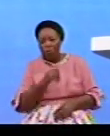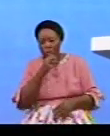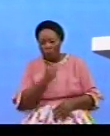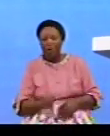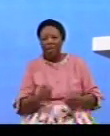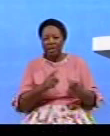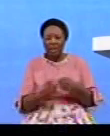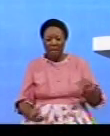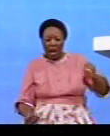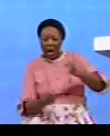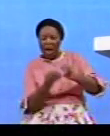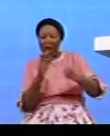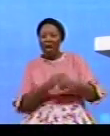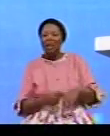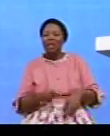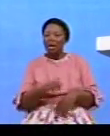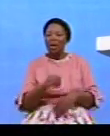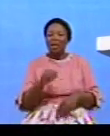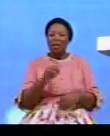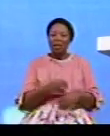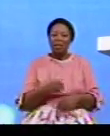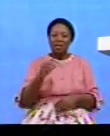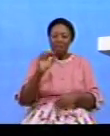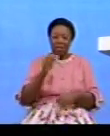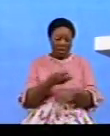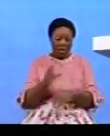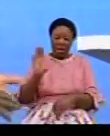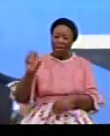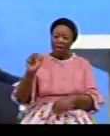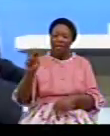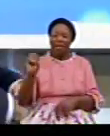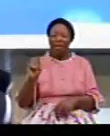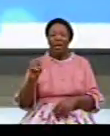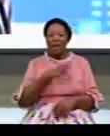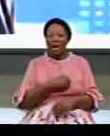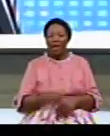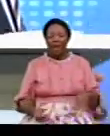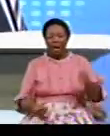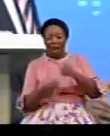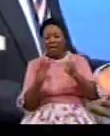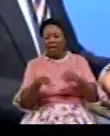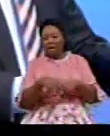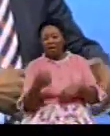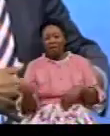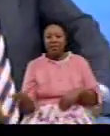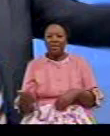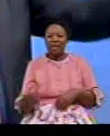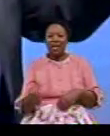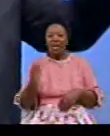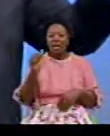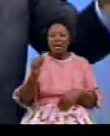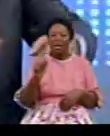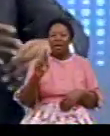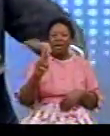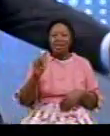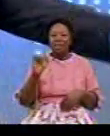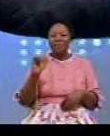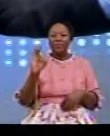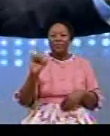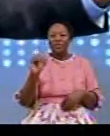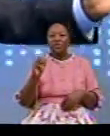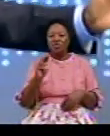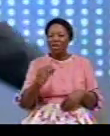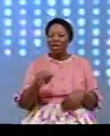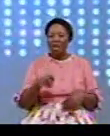turn around. Let there be a change. What you were doing yesterday was sowing in